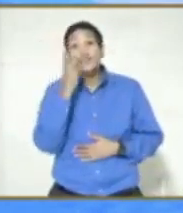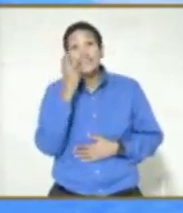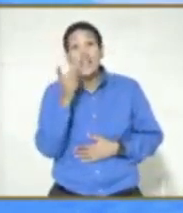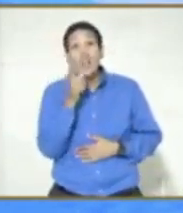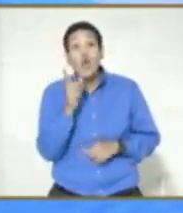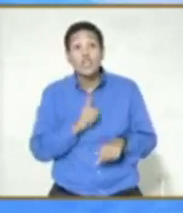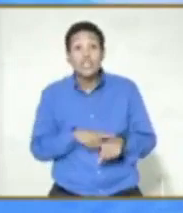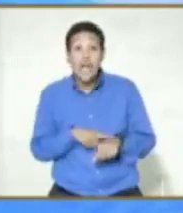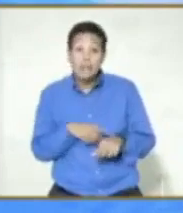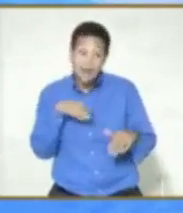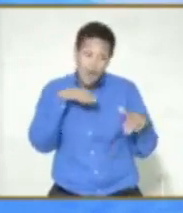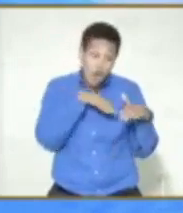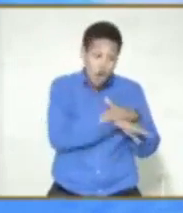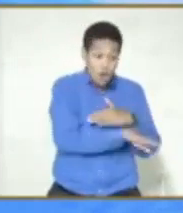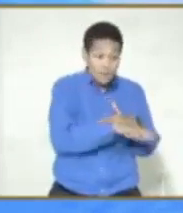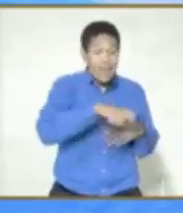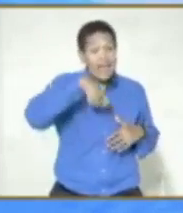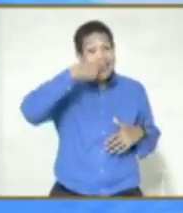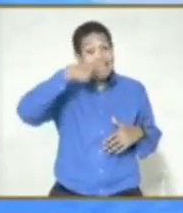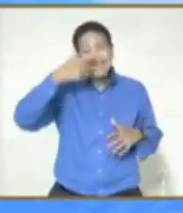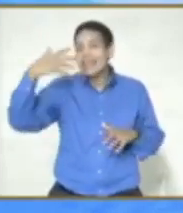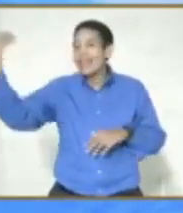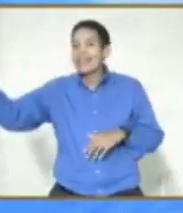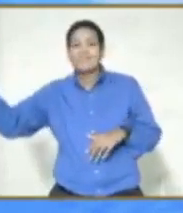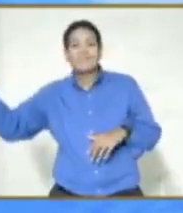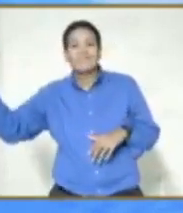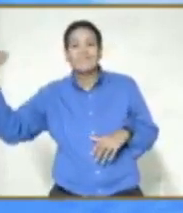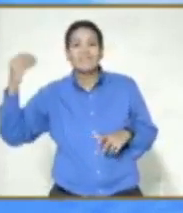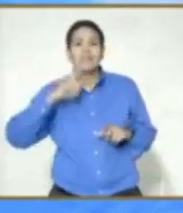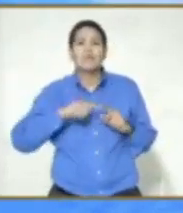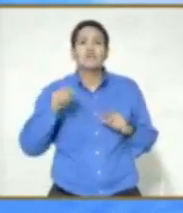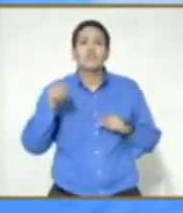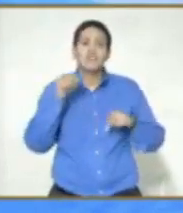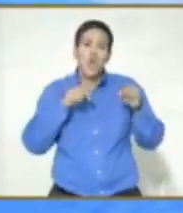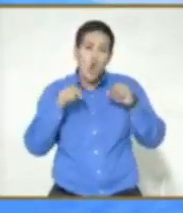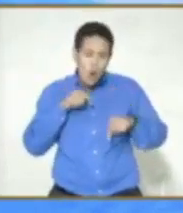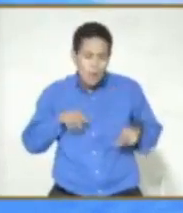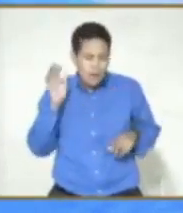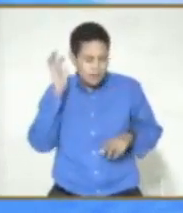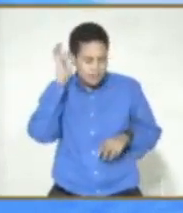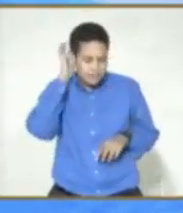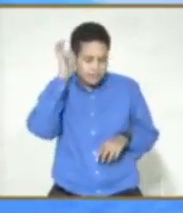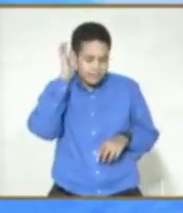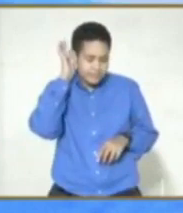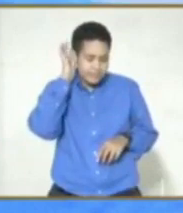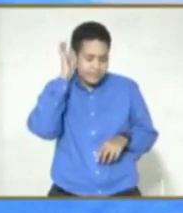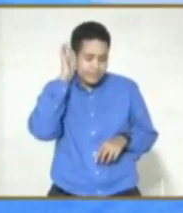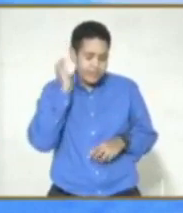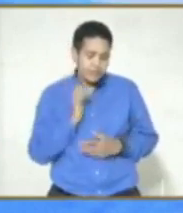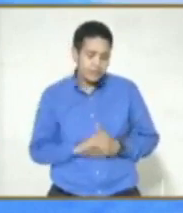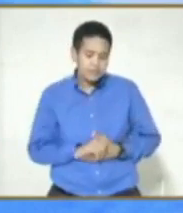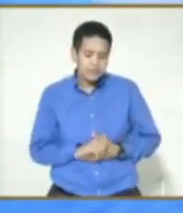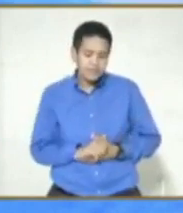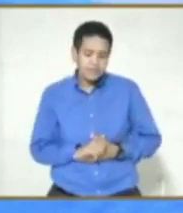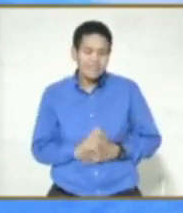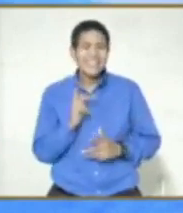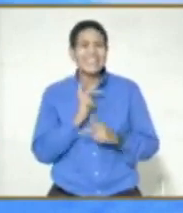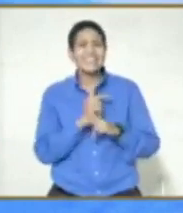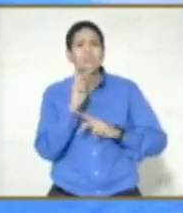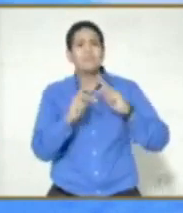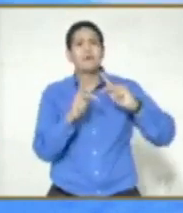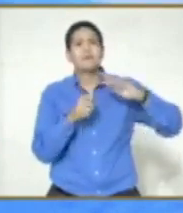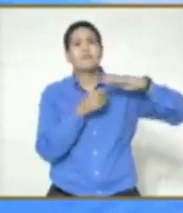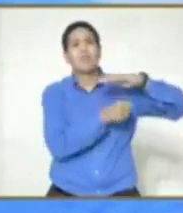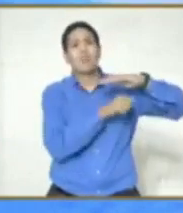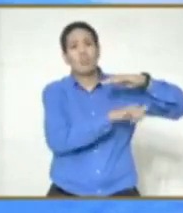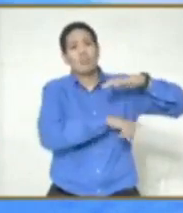and they come in, they eat, and they leave. But just to go back quickly to keeping persons, say, quarantined,